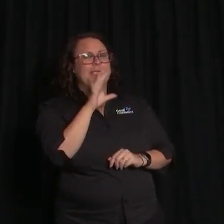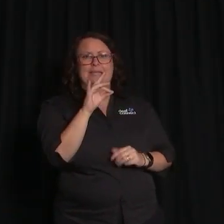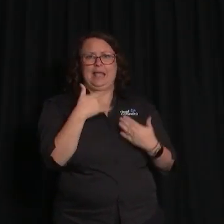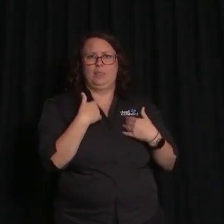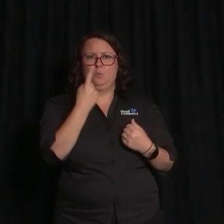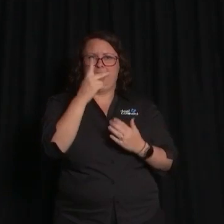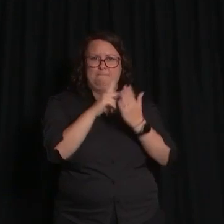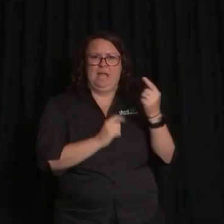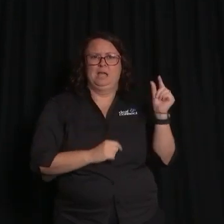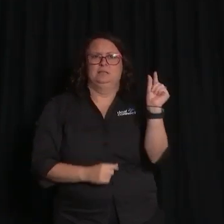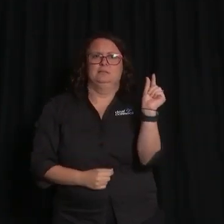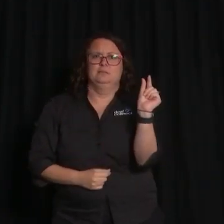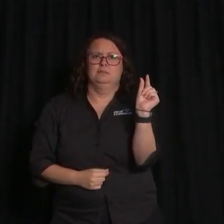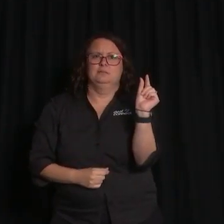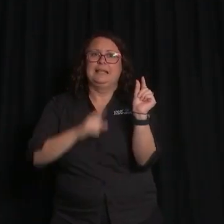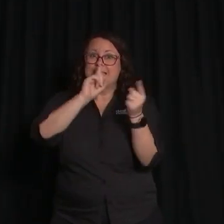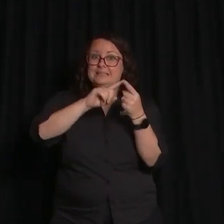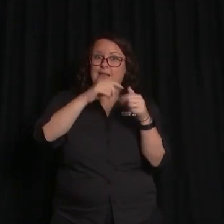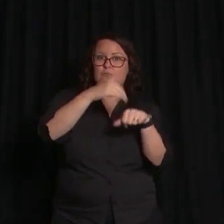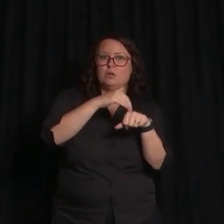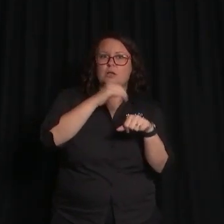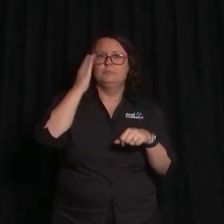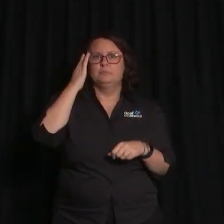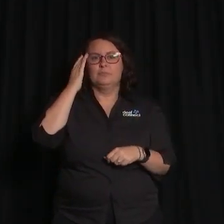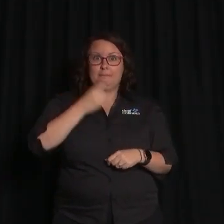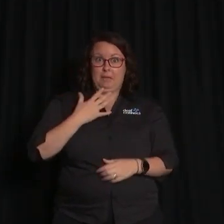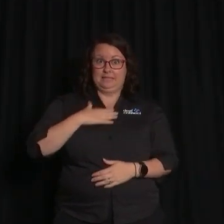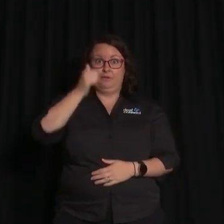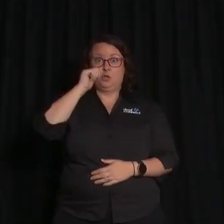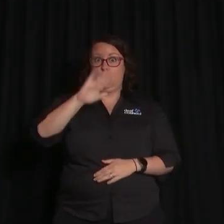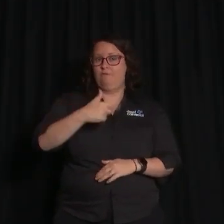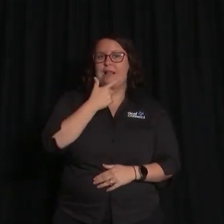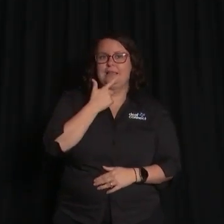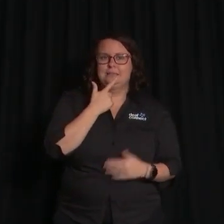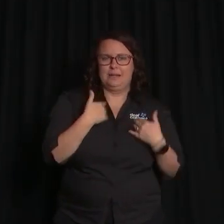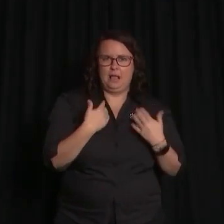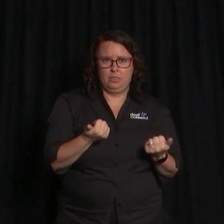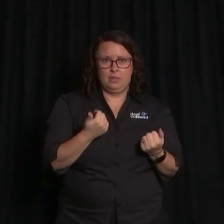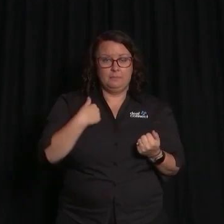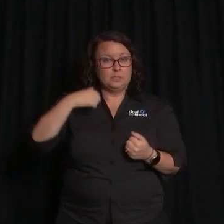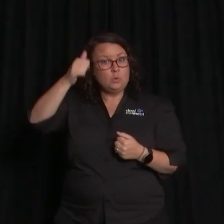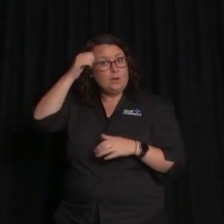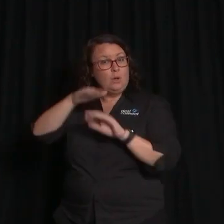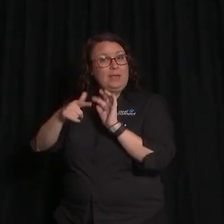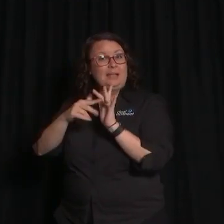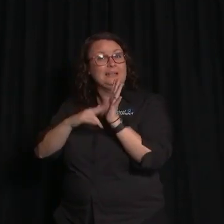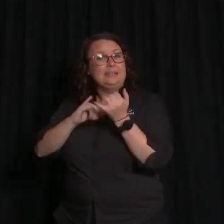is still an issue. Yeah, I know a bit about lesbian health, but do I know anything about my people with intersex